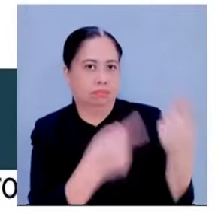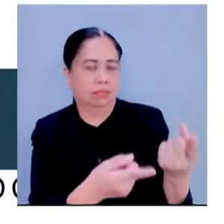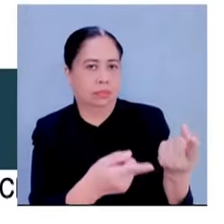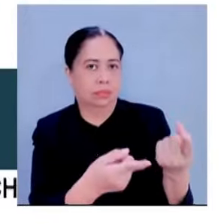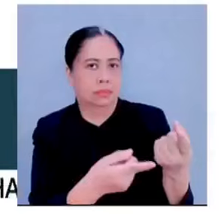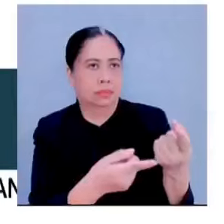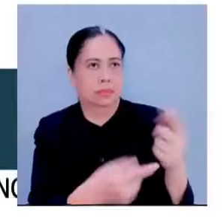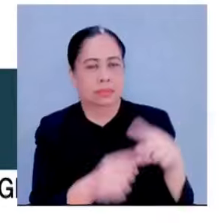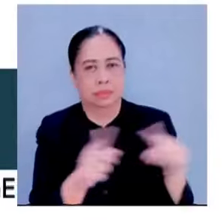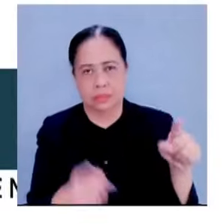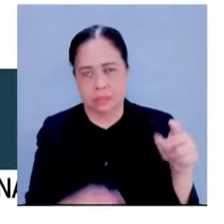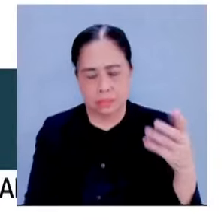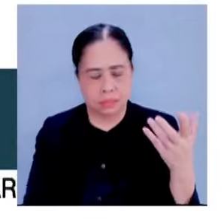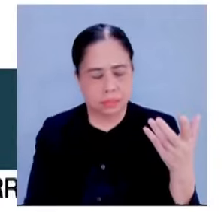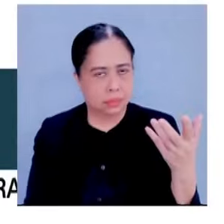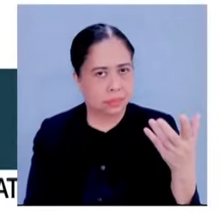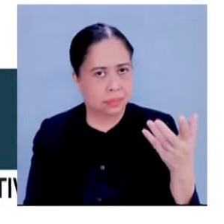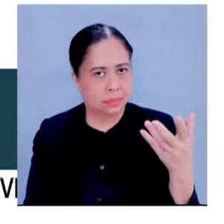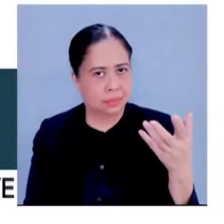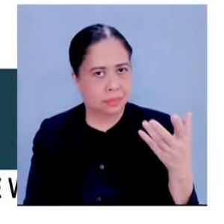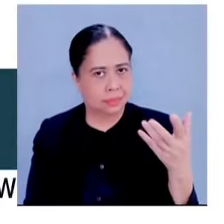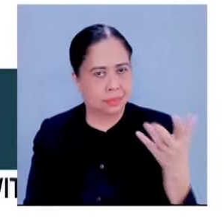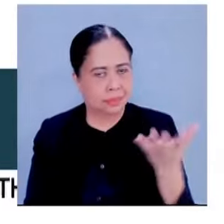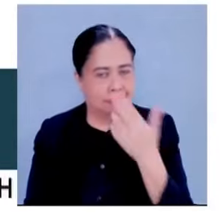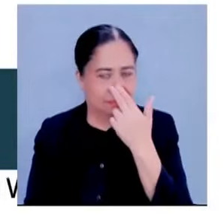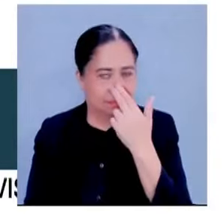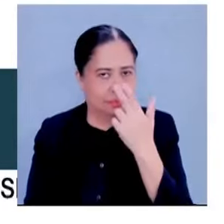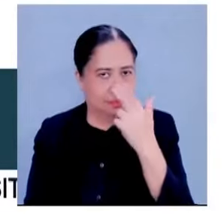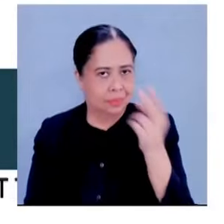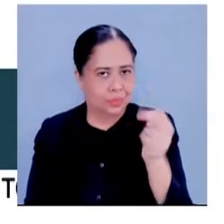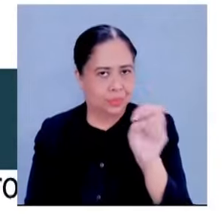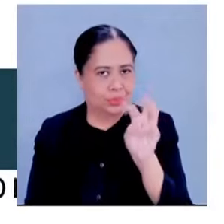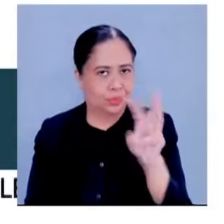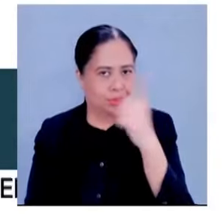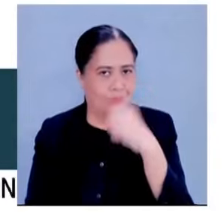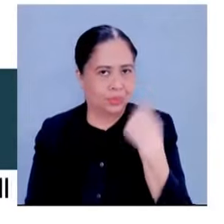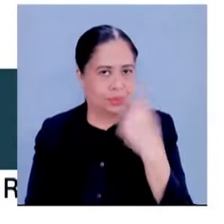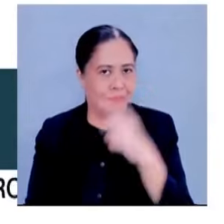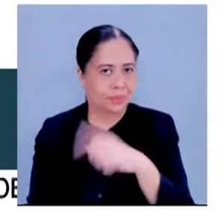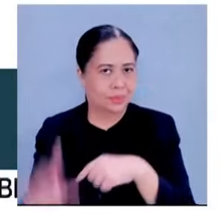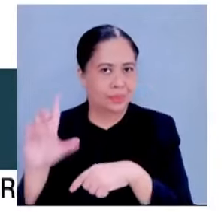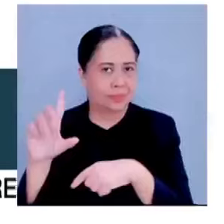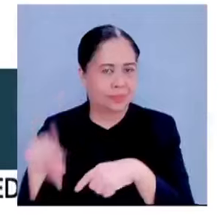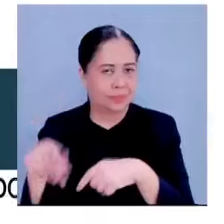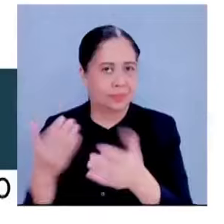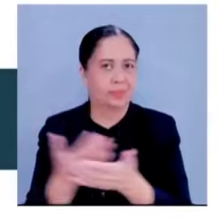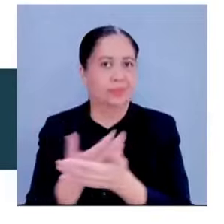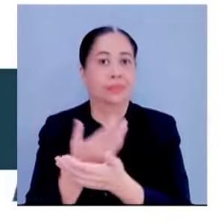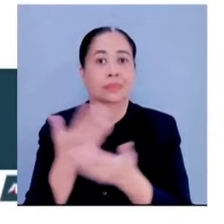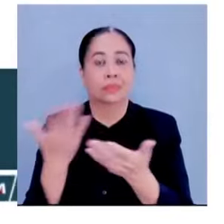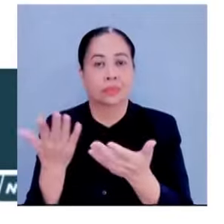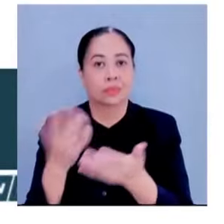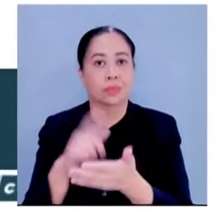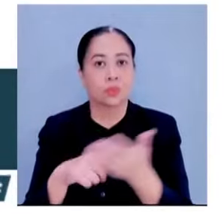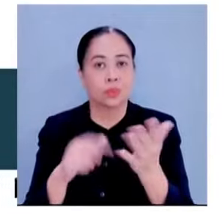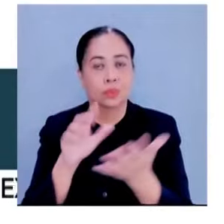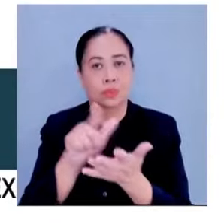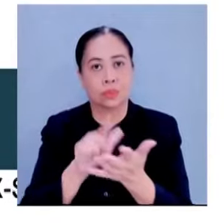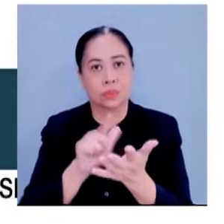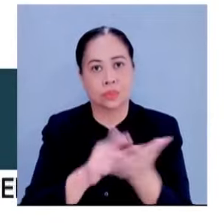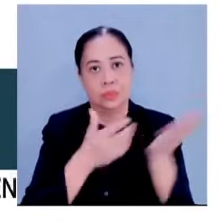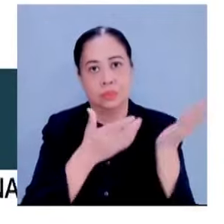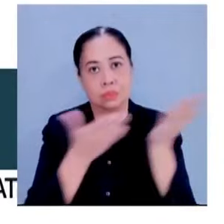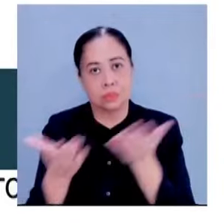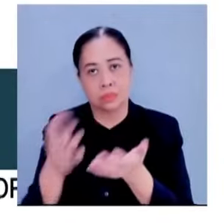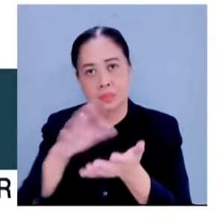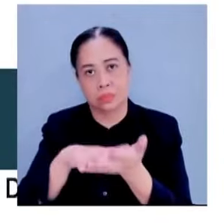but let's not kid ourselves here. This is a new face of the Liberal Party now that you're entering into. What lessons are you bringing from